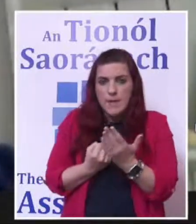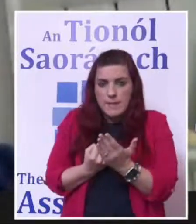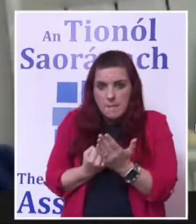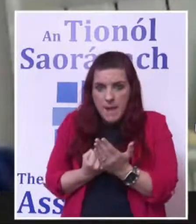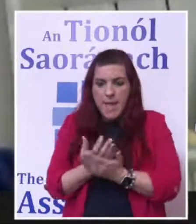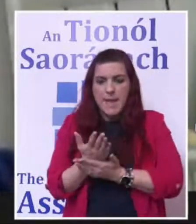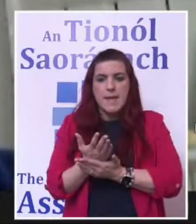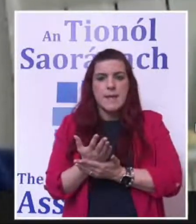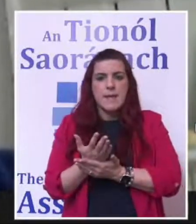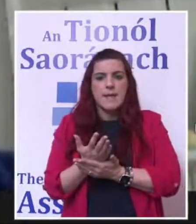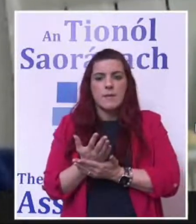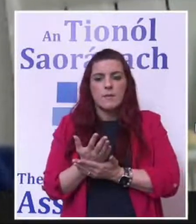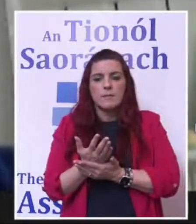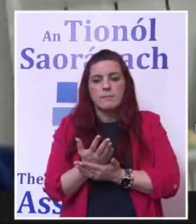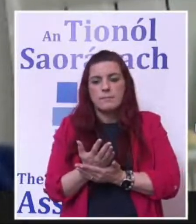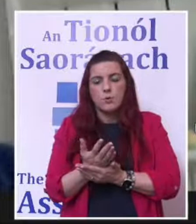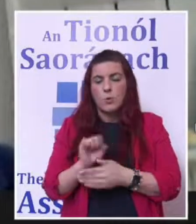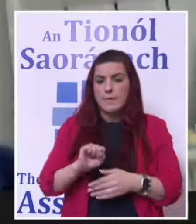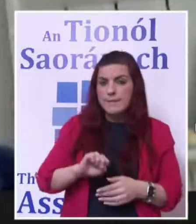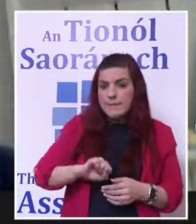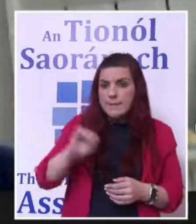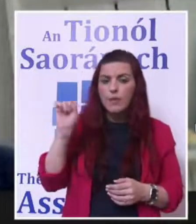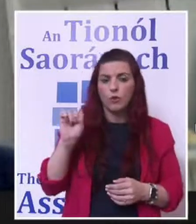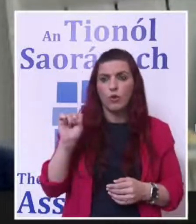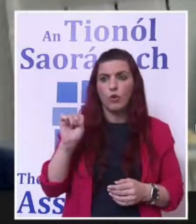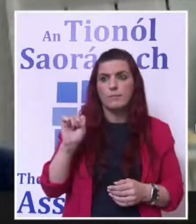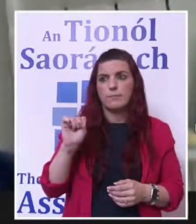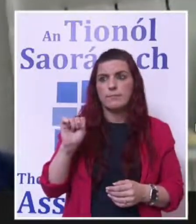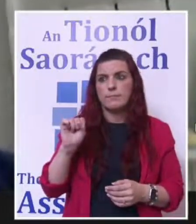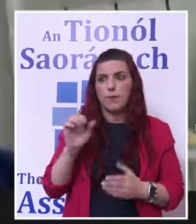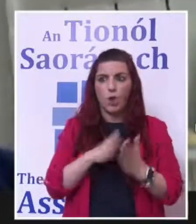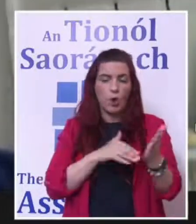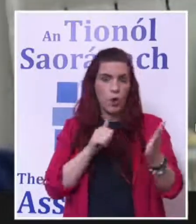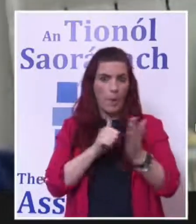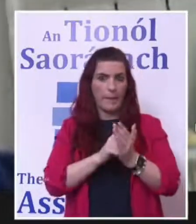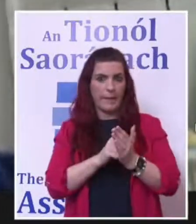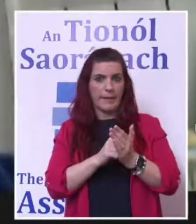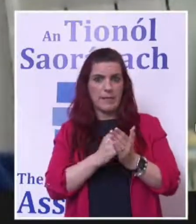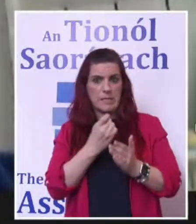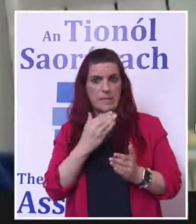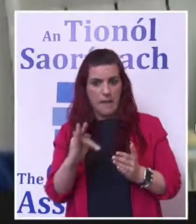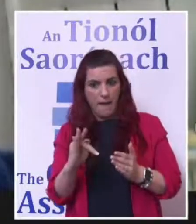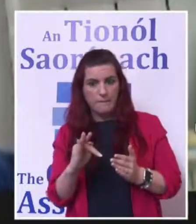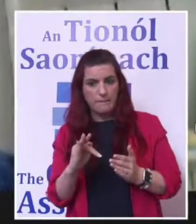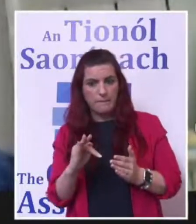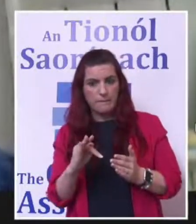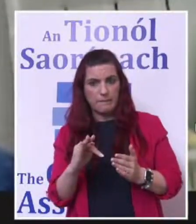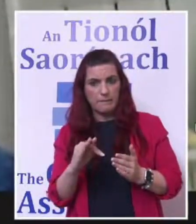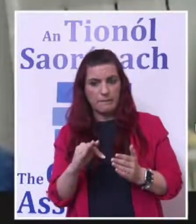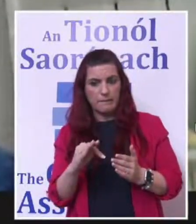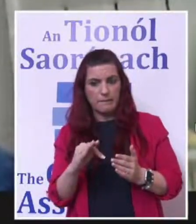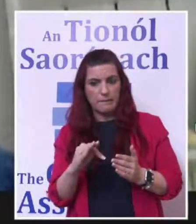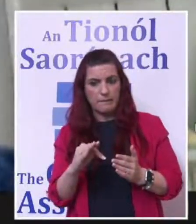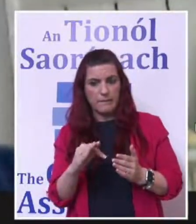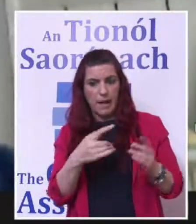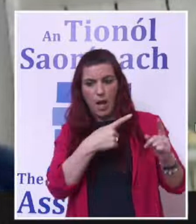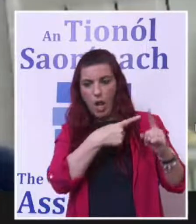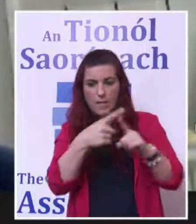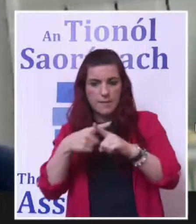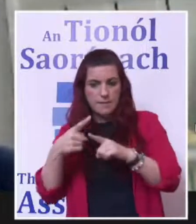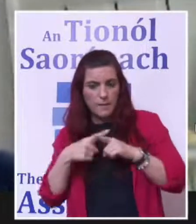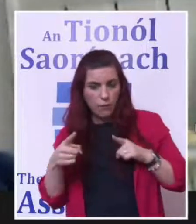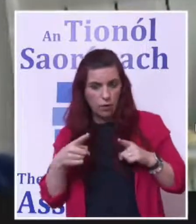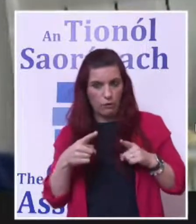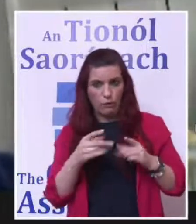to senior company officials in various companies that are looking at Ireland as a potential investment